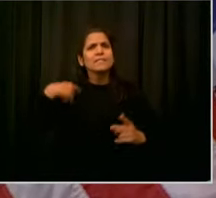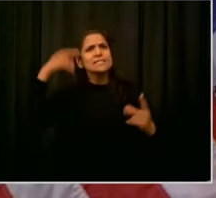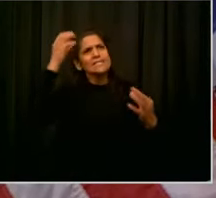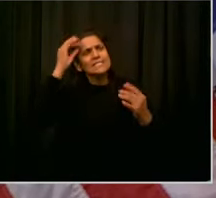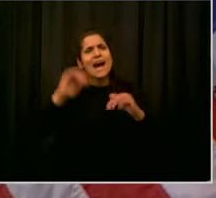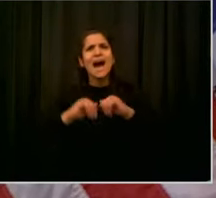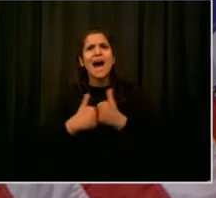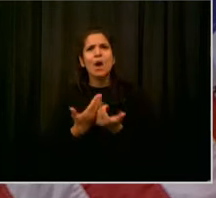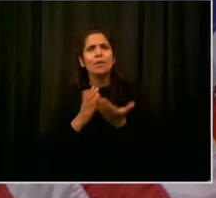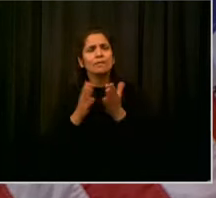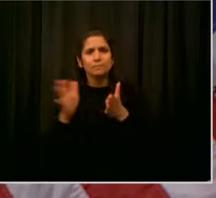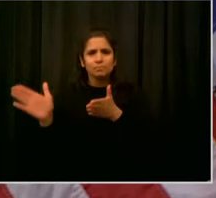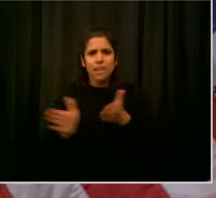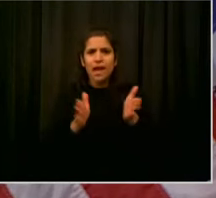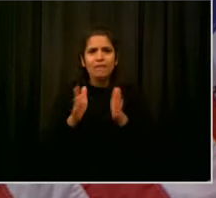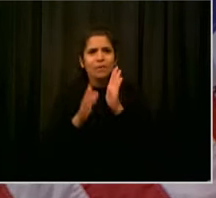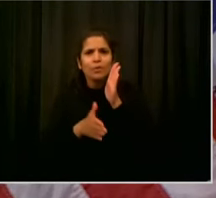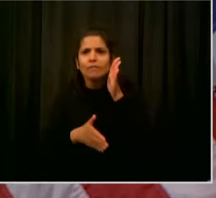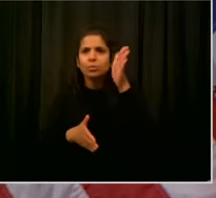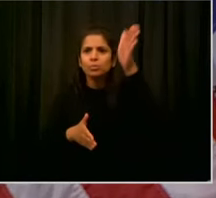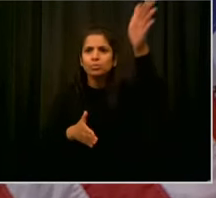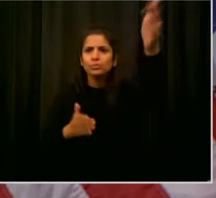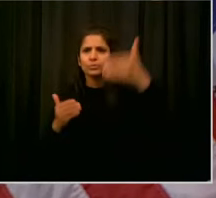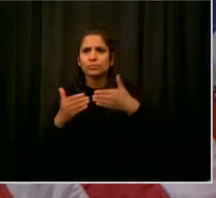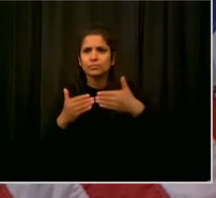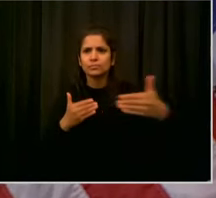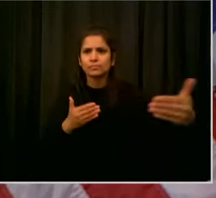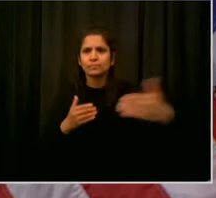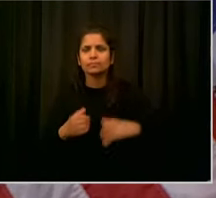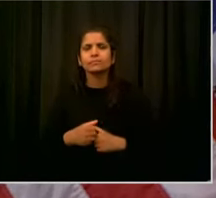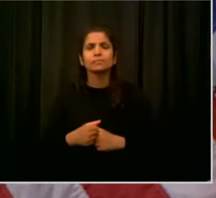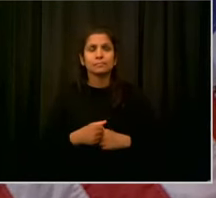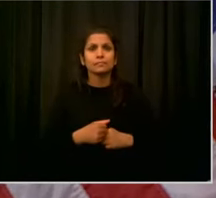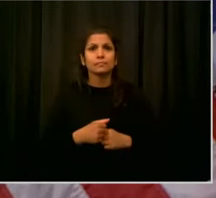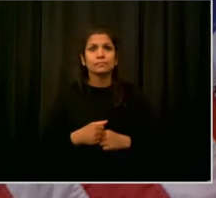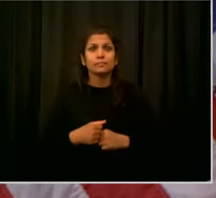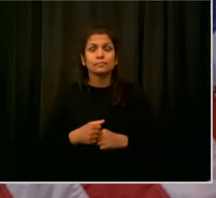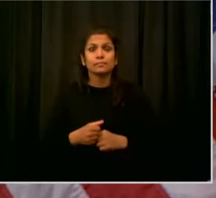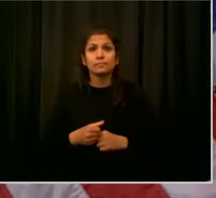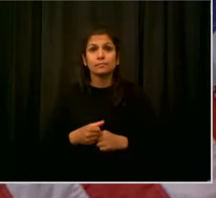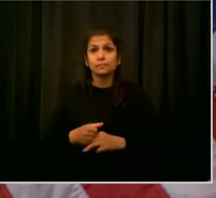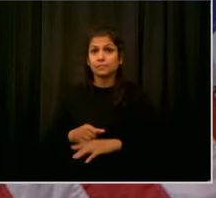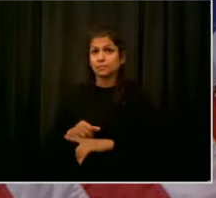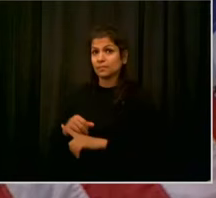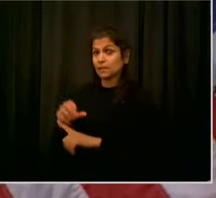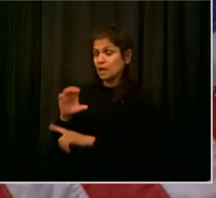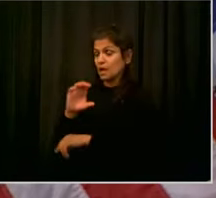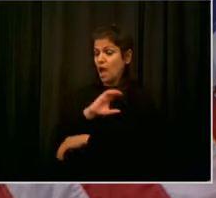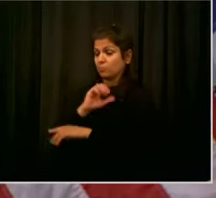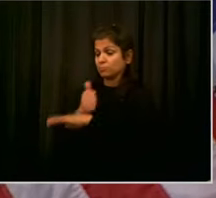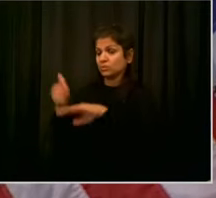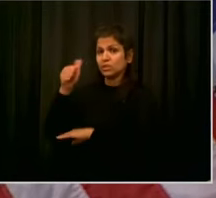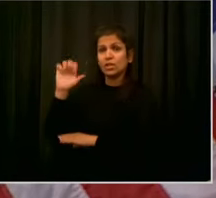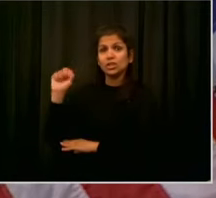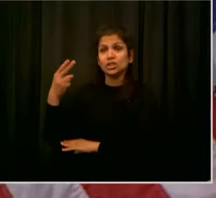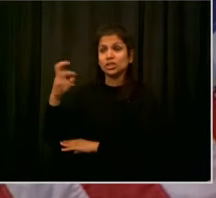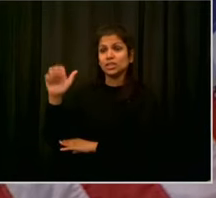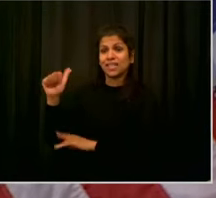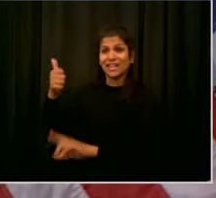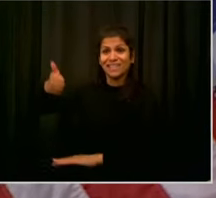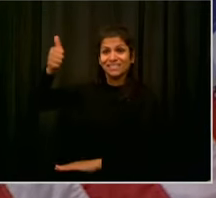time. He said some things in the last months about youth-focused policing that were